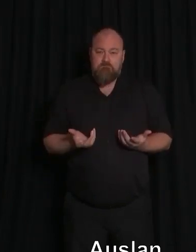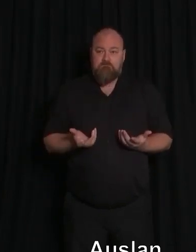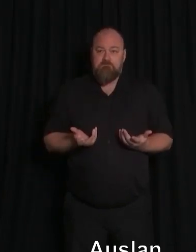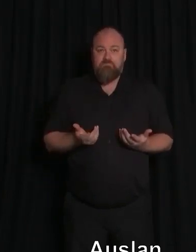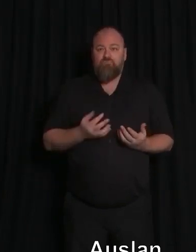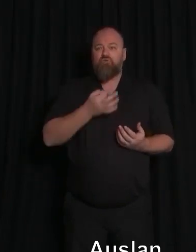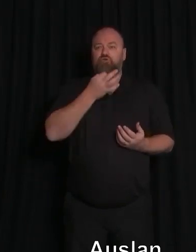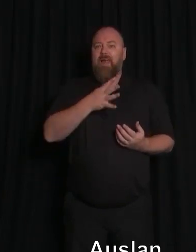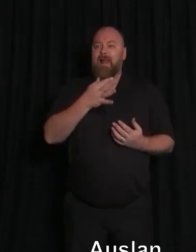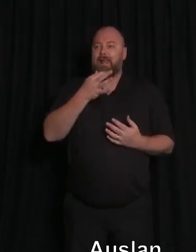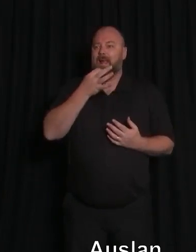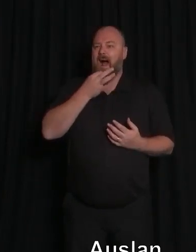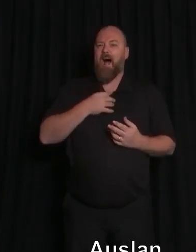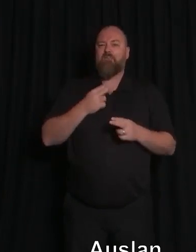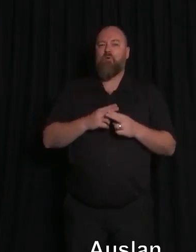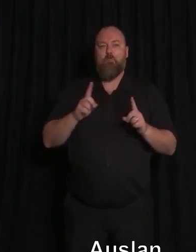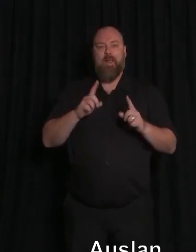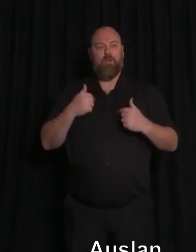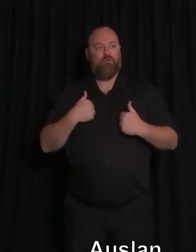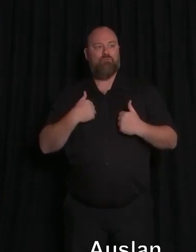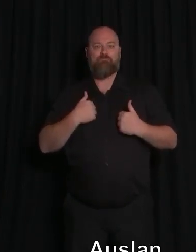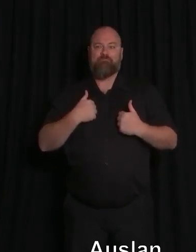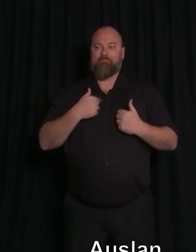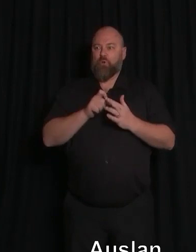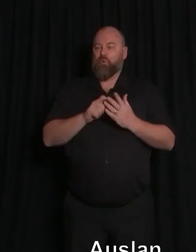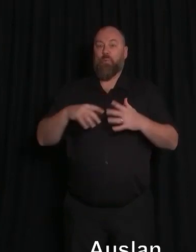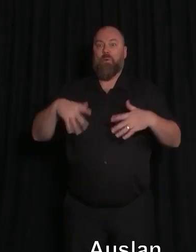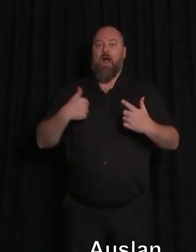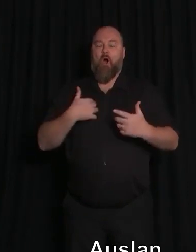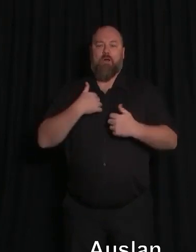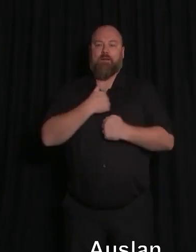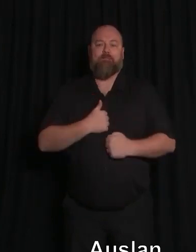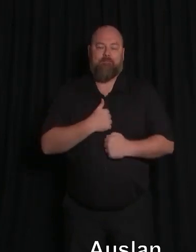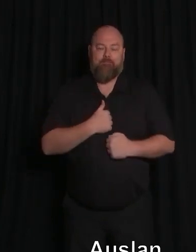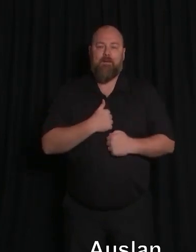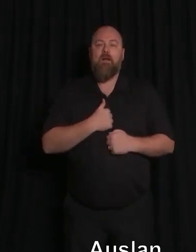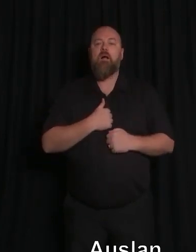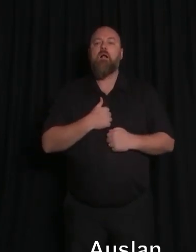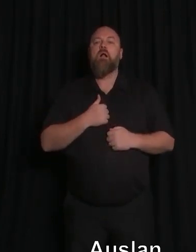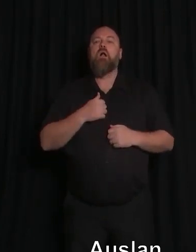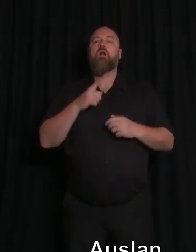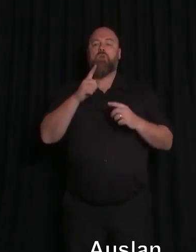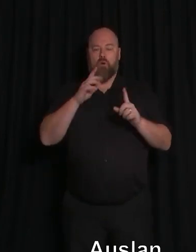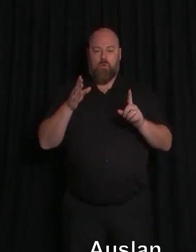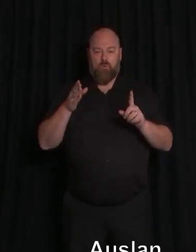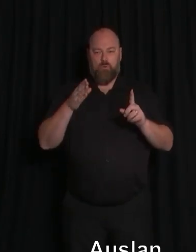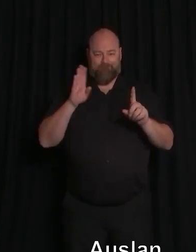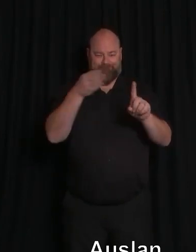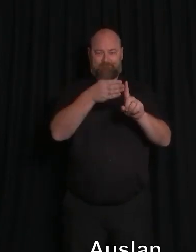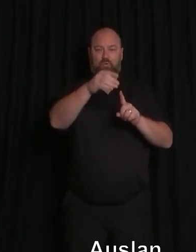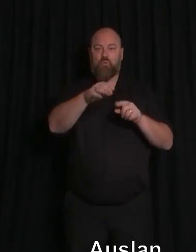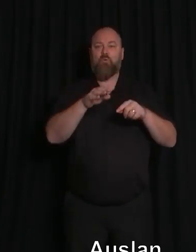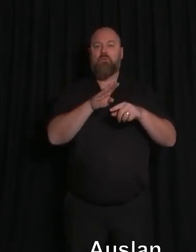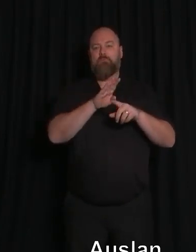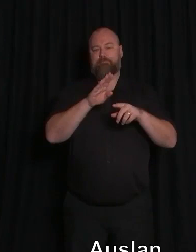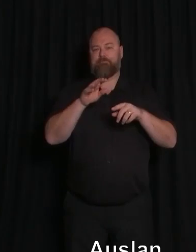something that I really loved. So that was wonderful. So, but just to stay on the panel of today,